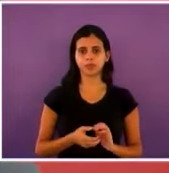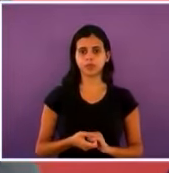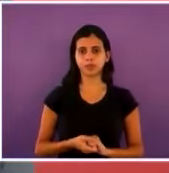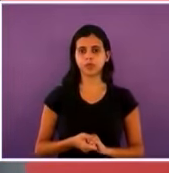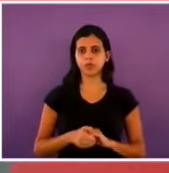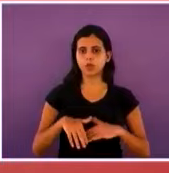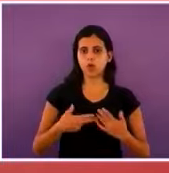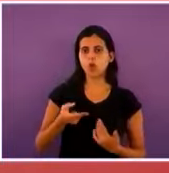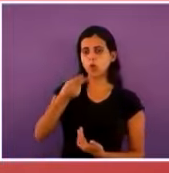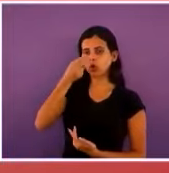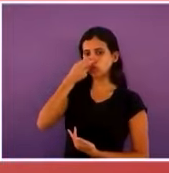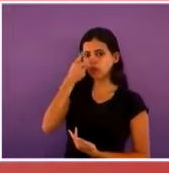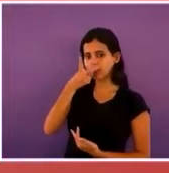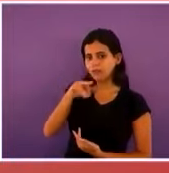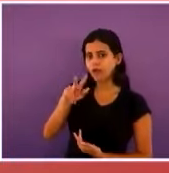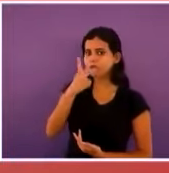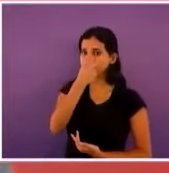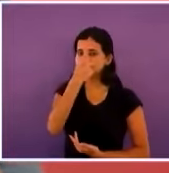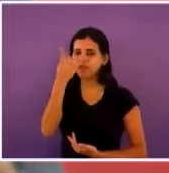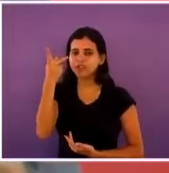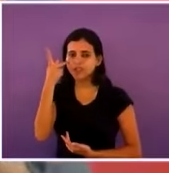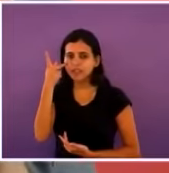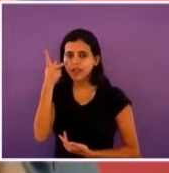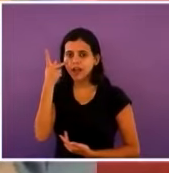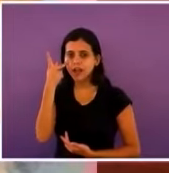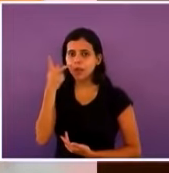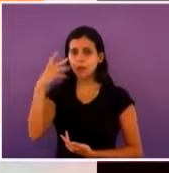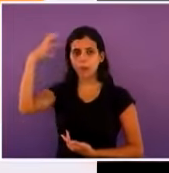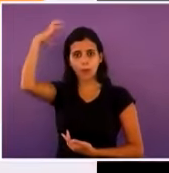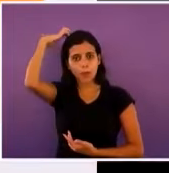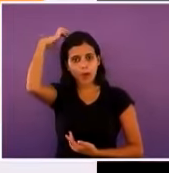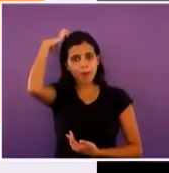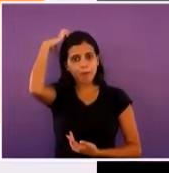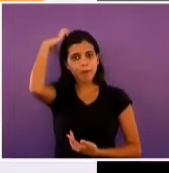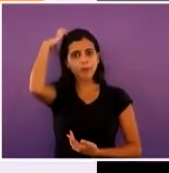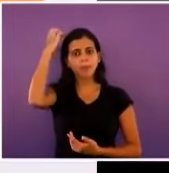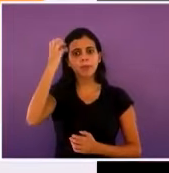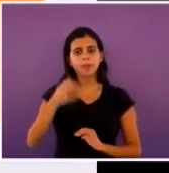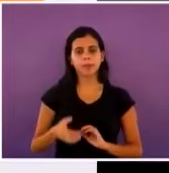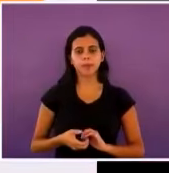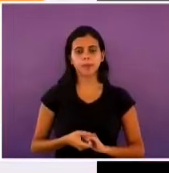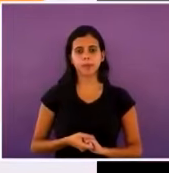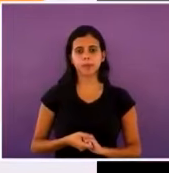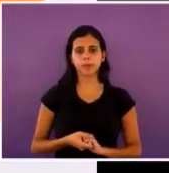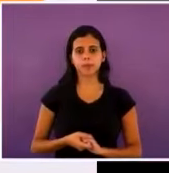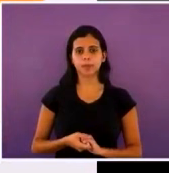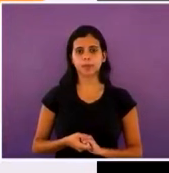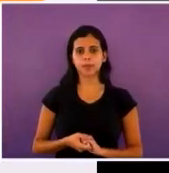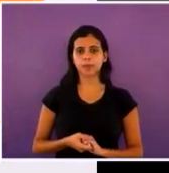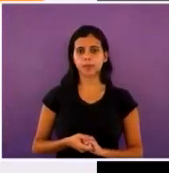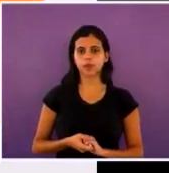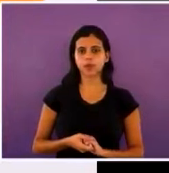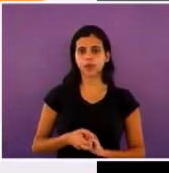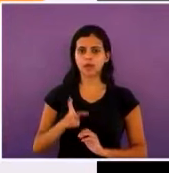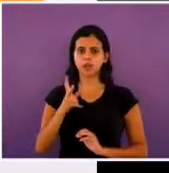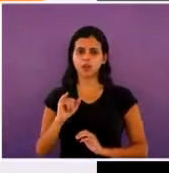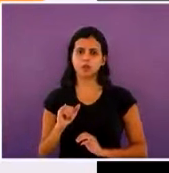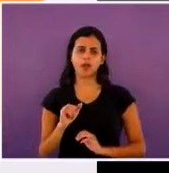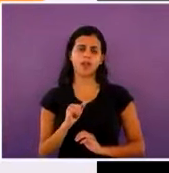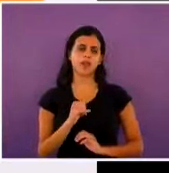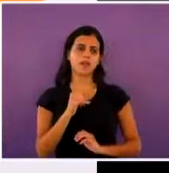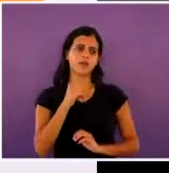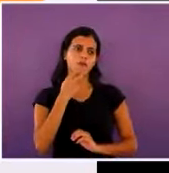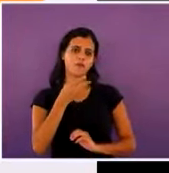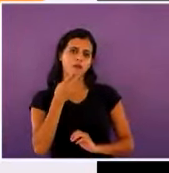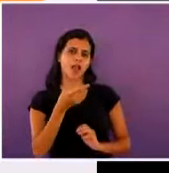quando os evangélicos vão e o visitam, he wouldn't talk to them about the icons. Ele não vai falar a respeito